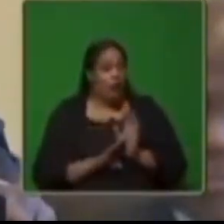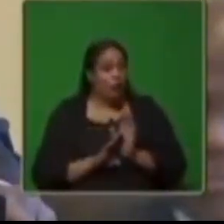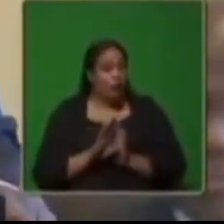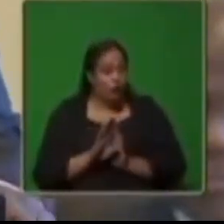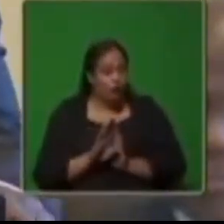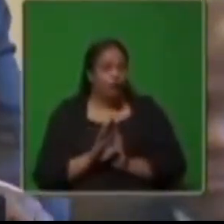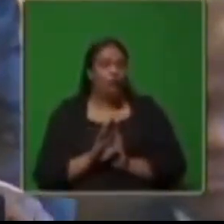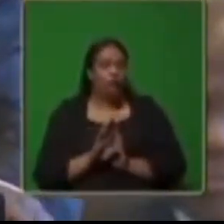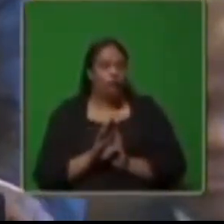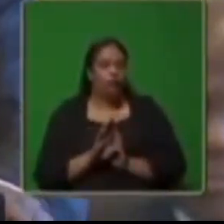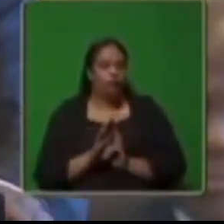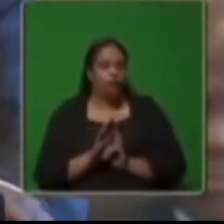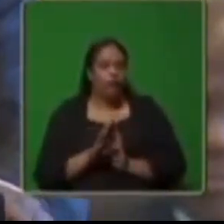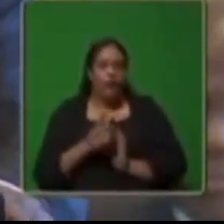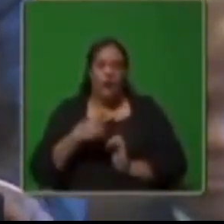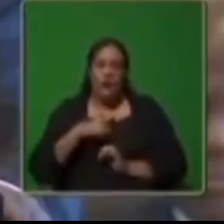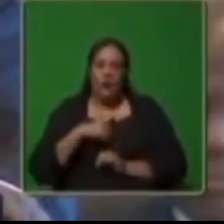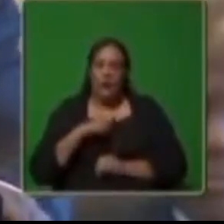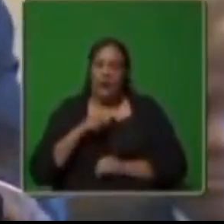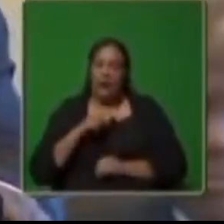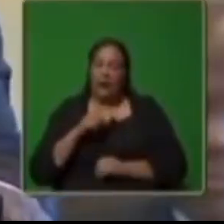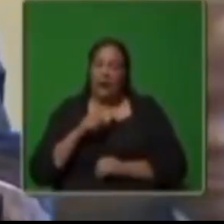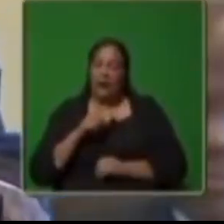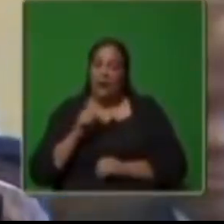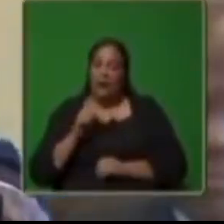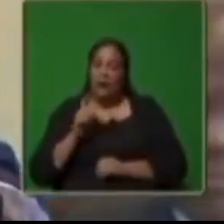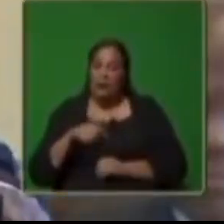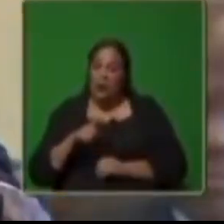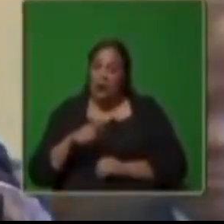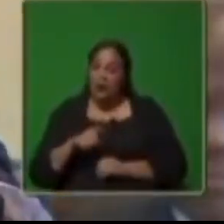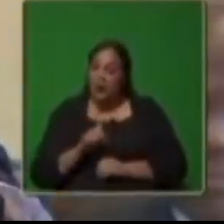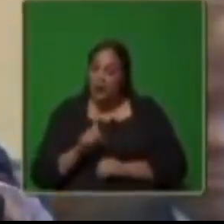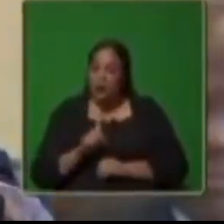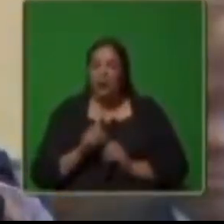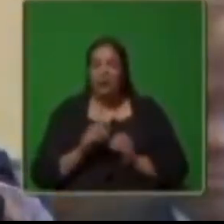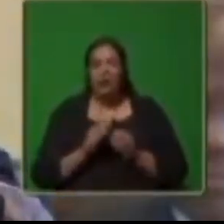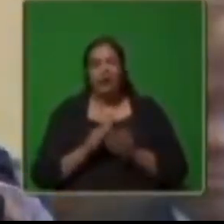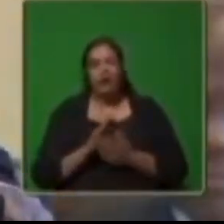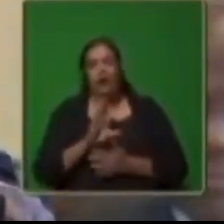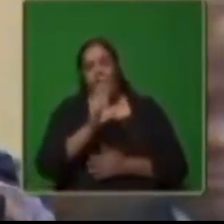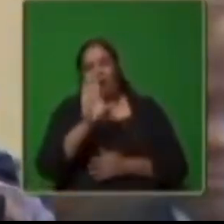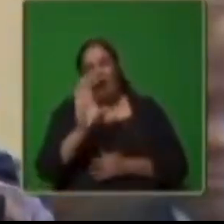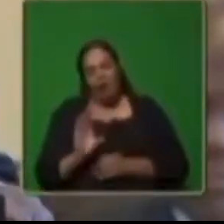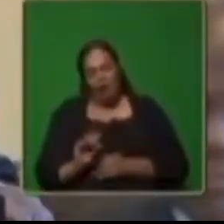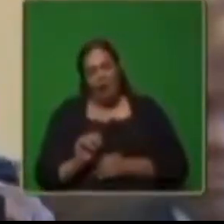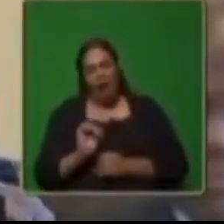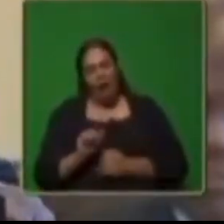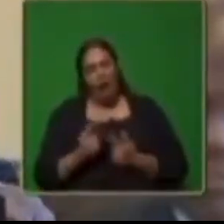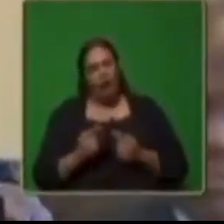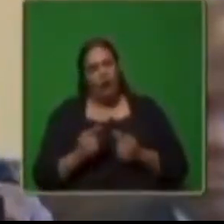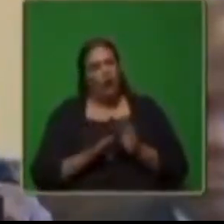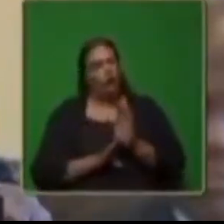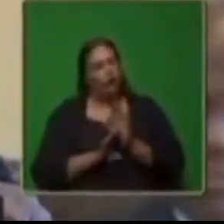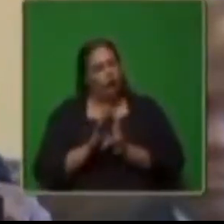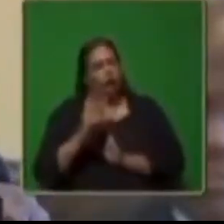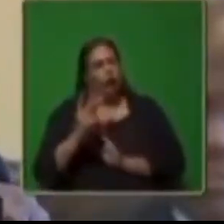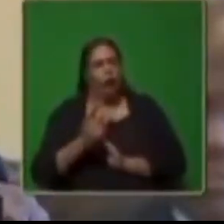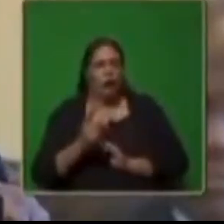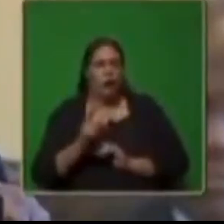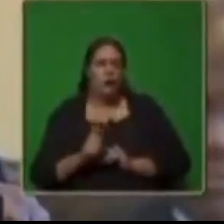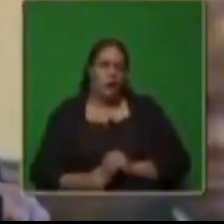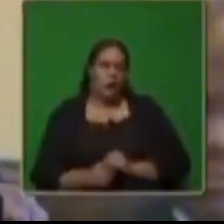thrive, we must ensure that Africa does indeed thrive as